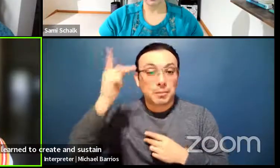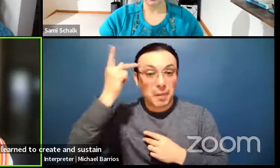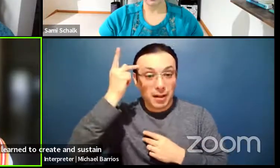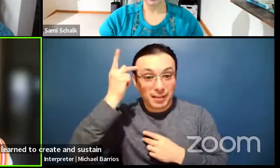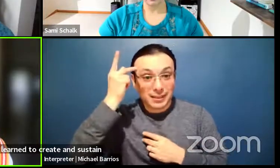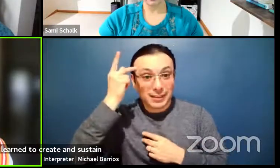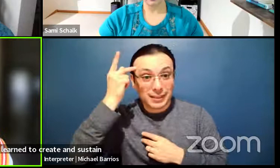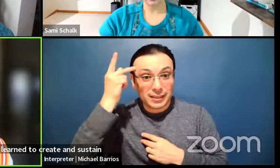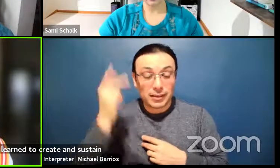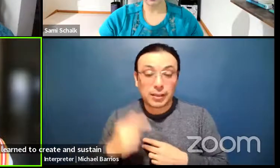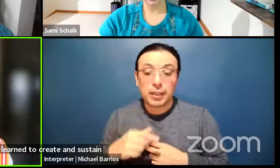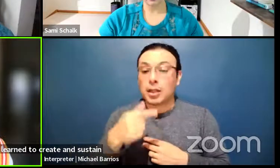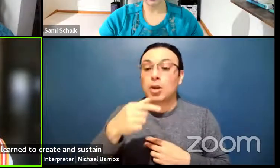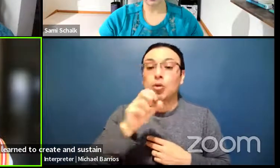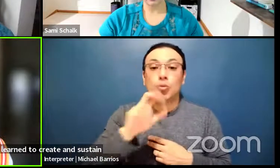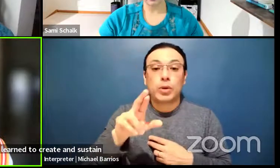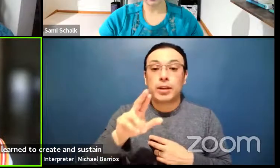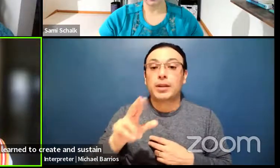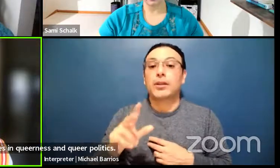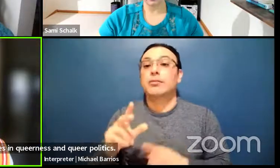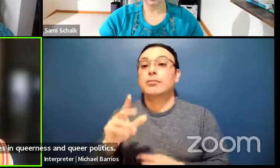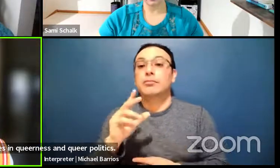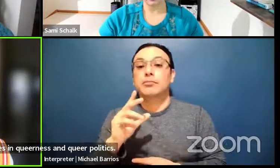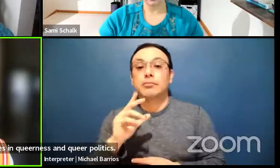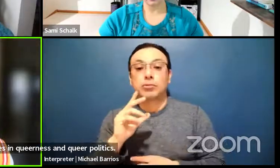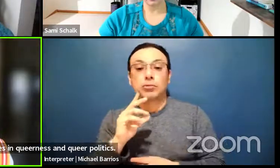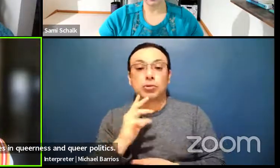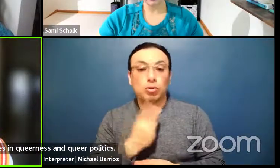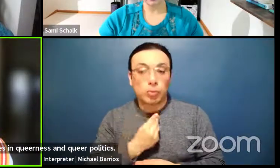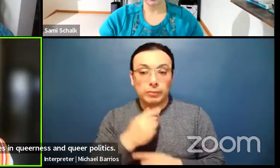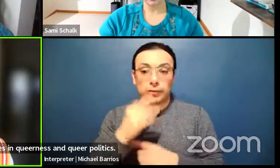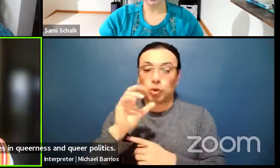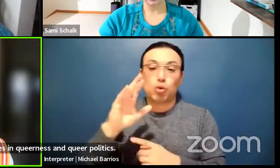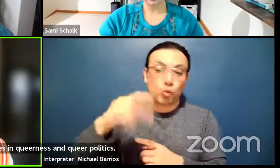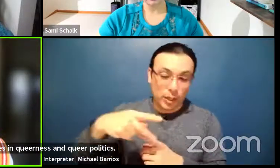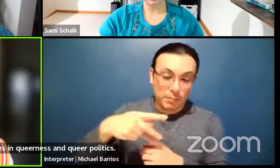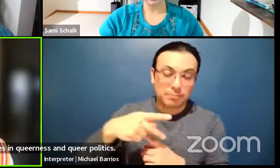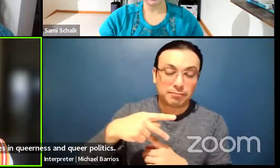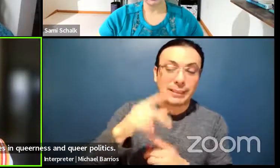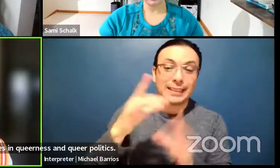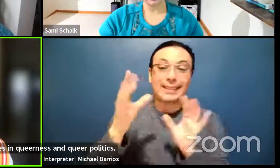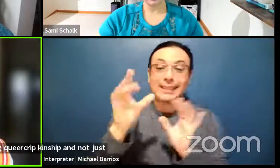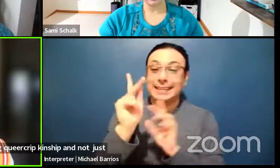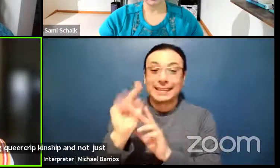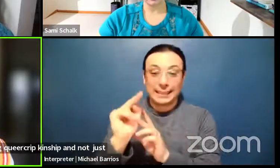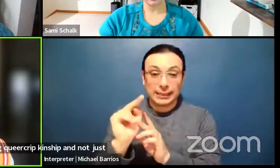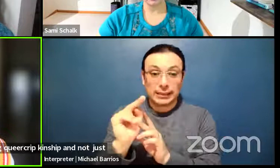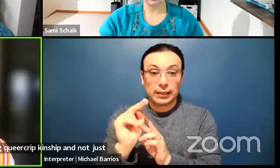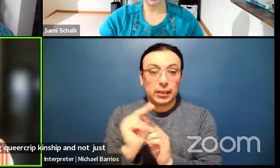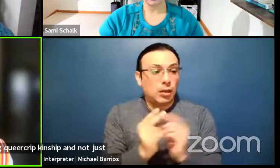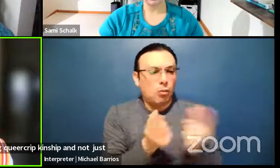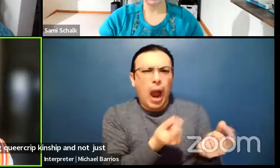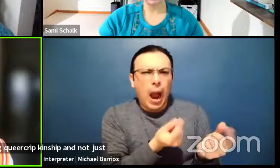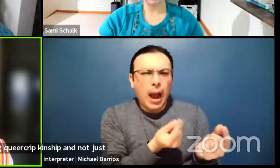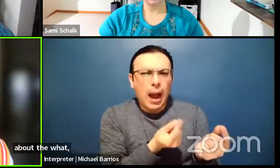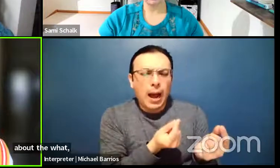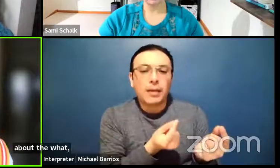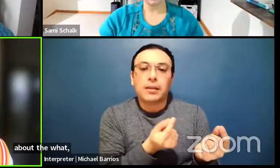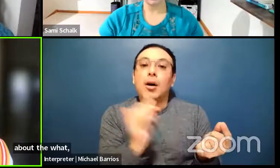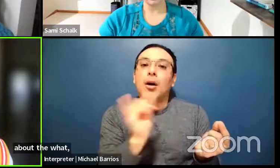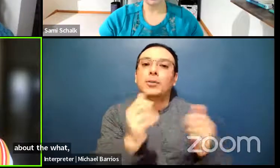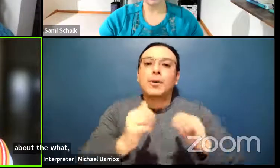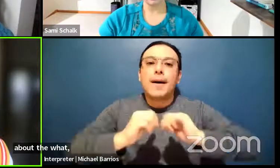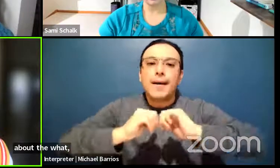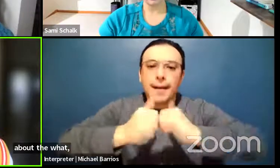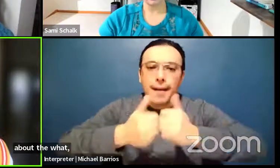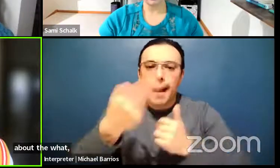queercrip kinship is not just about the what of it, but also about the how. That is, the